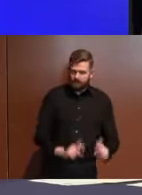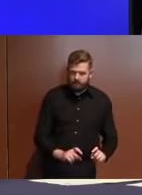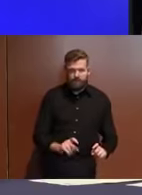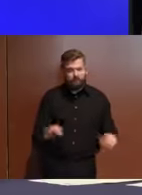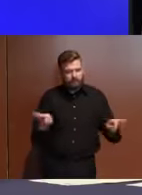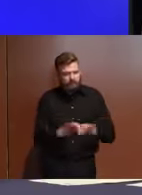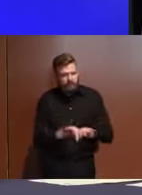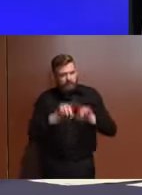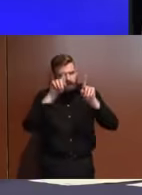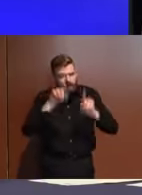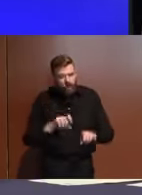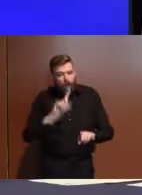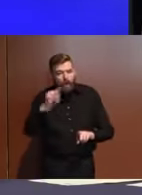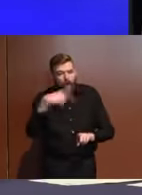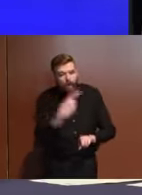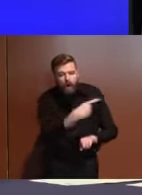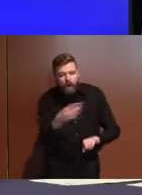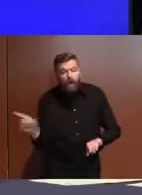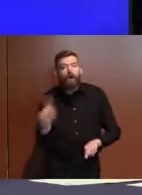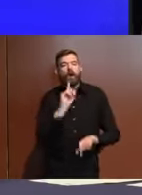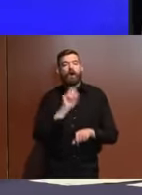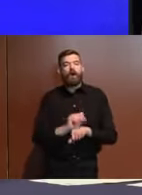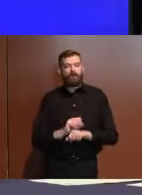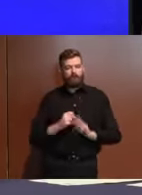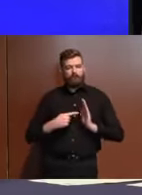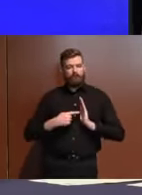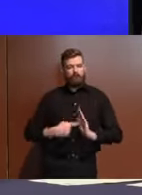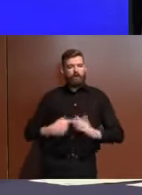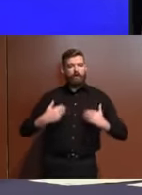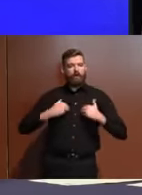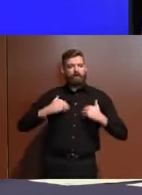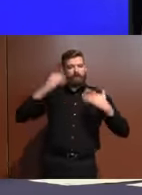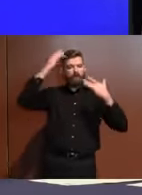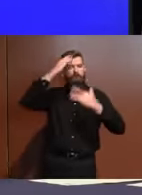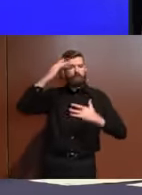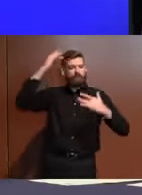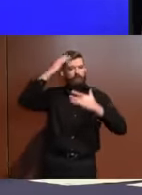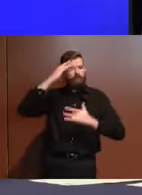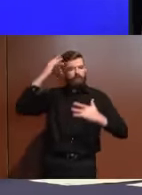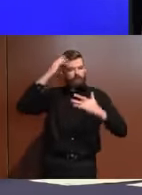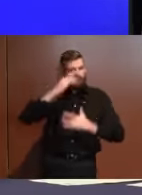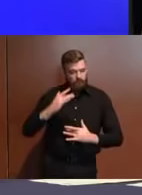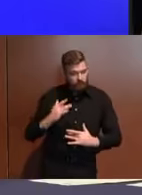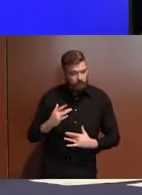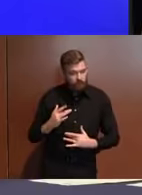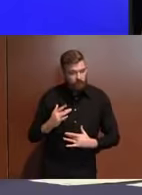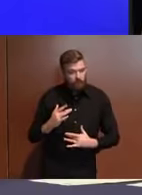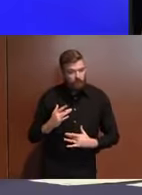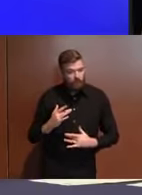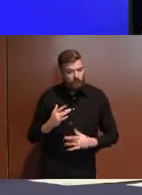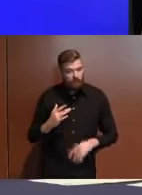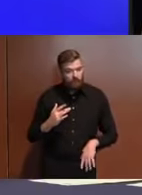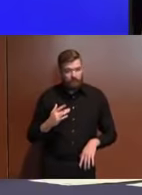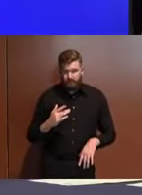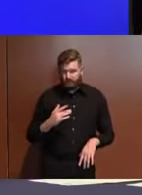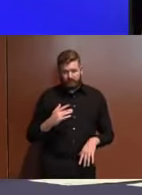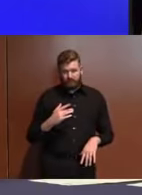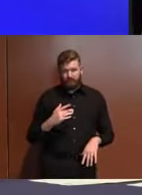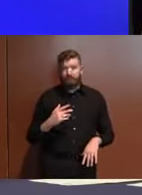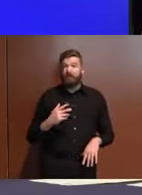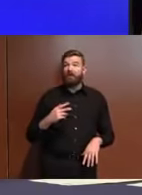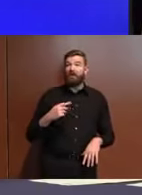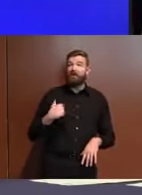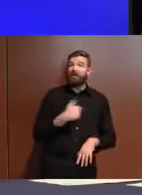we also don't have unlimited supplies. So I'm unequivocal about where we are on testing. I think you addressed the